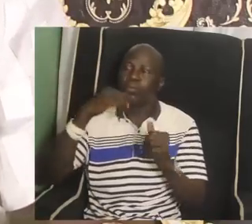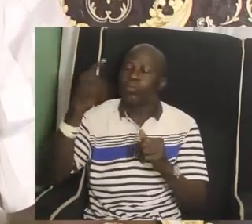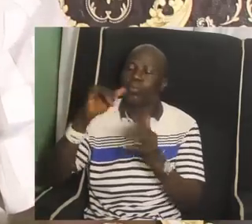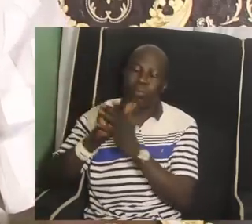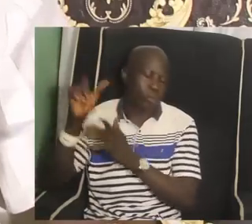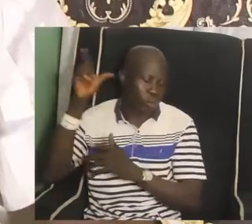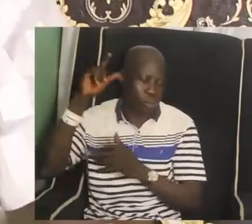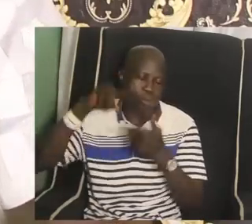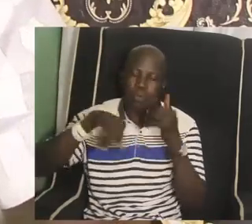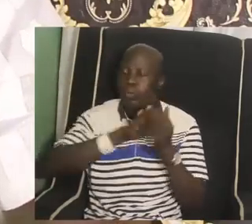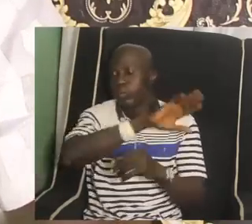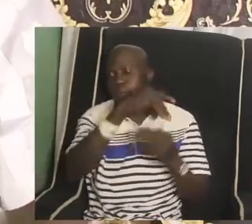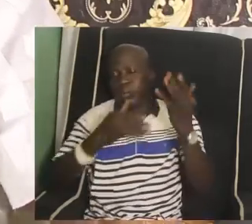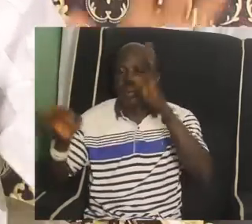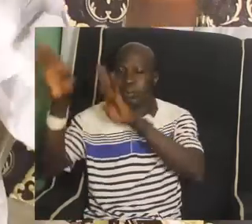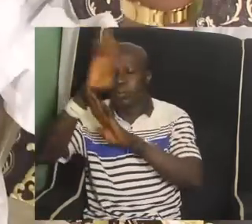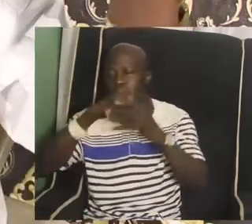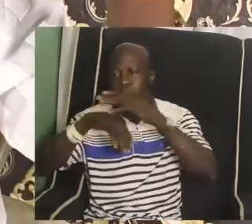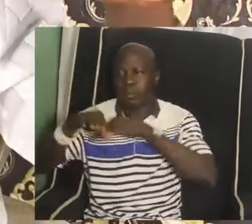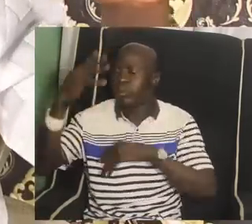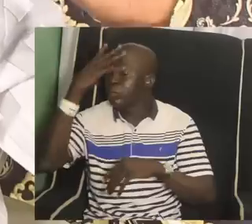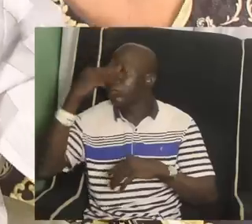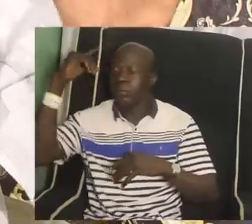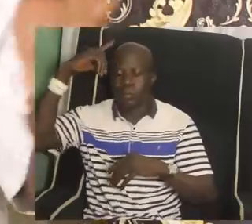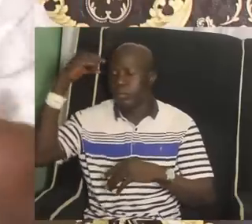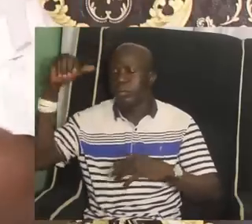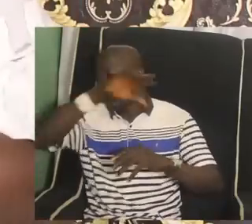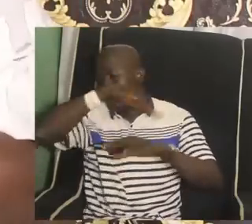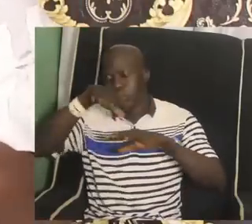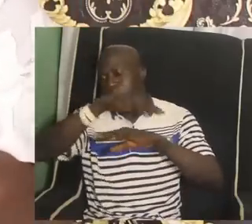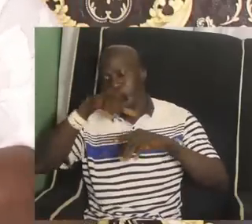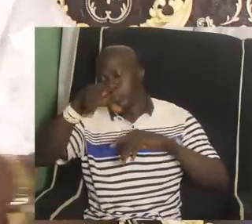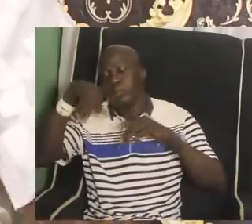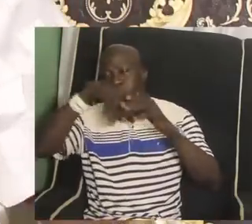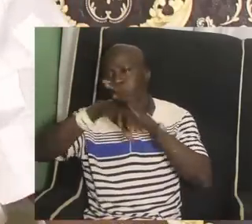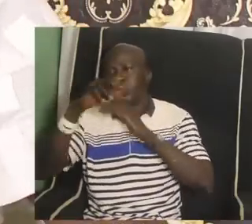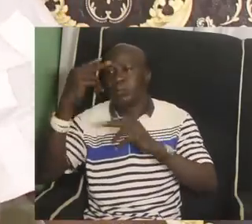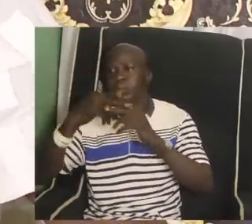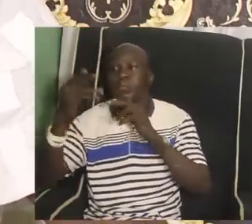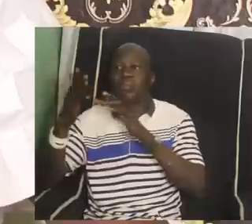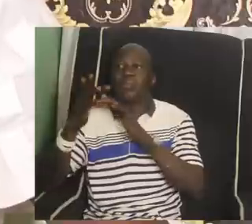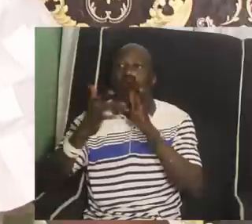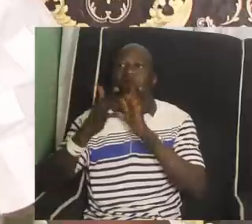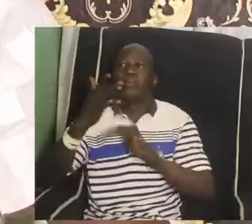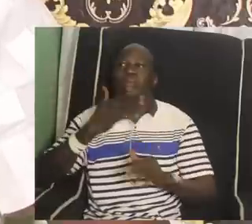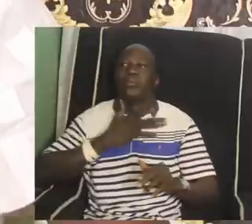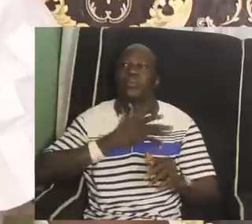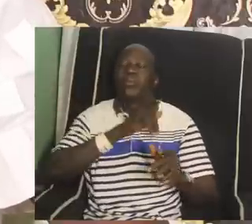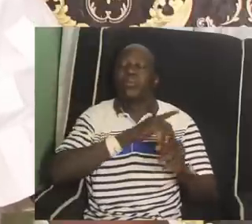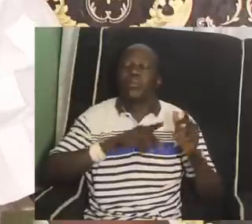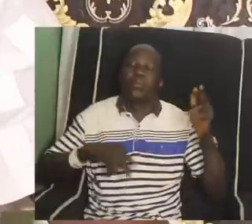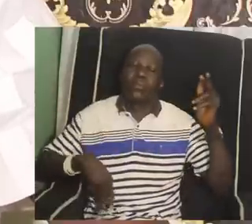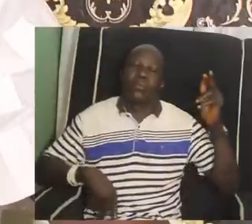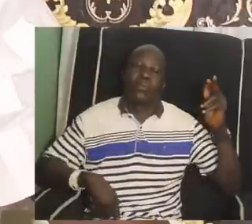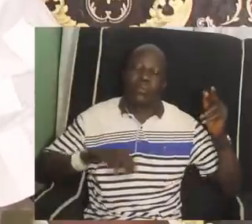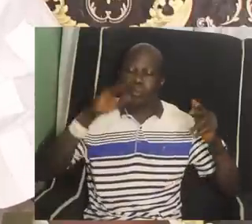listening to me gbogbo ju ora to ju ala re every pastor of your dream has not said I have no power over you Jesus Oluwa wa amen Jesus